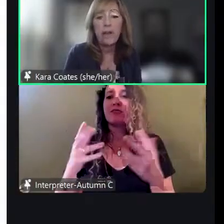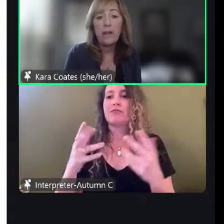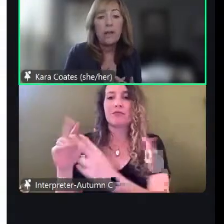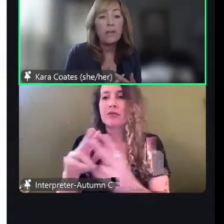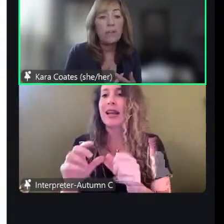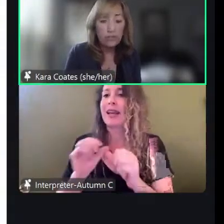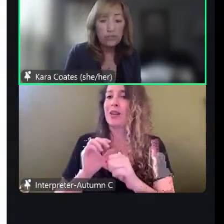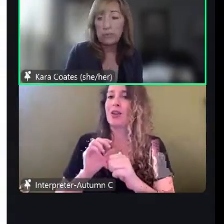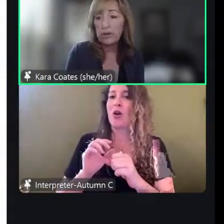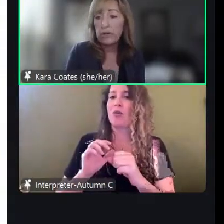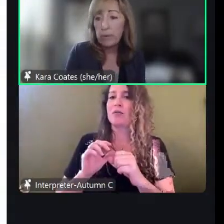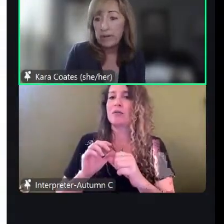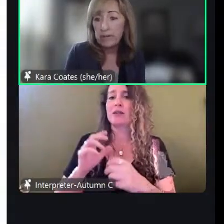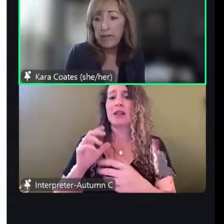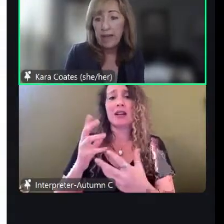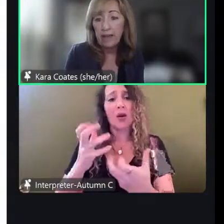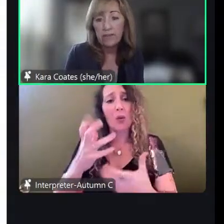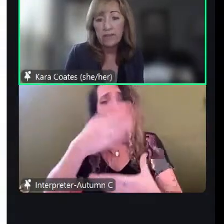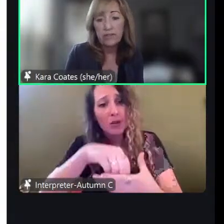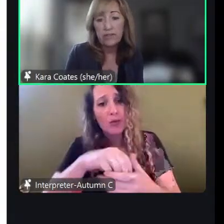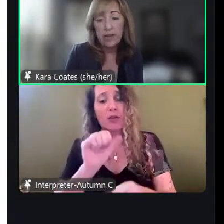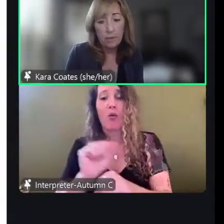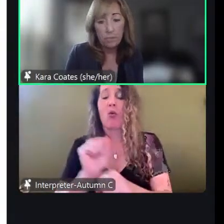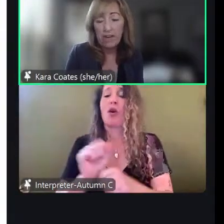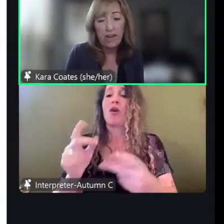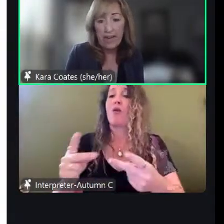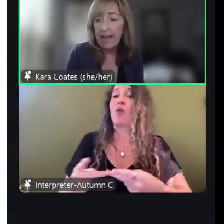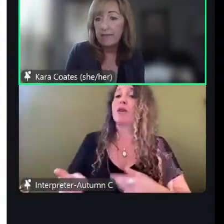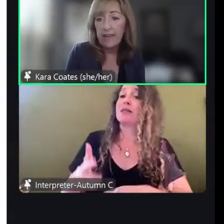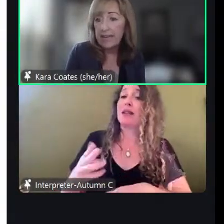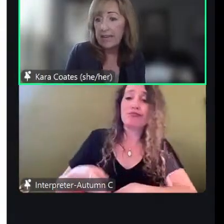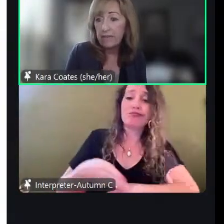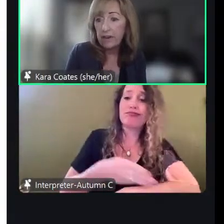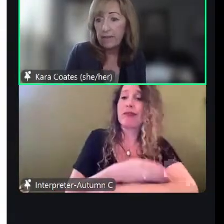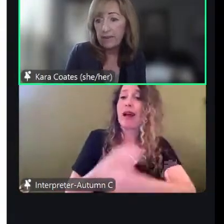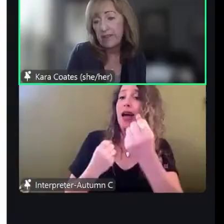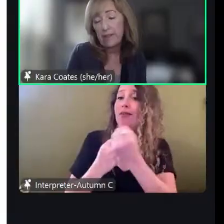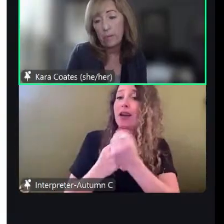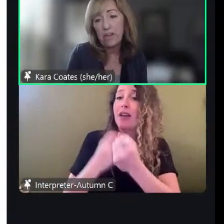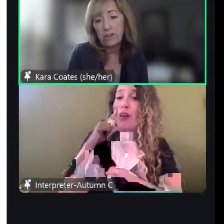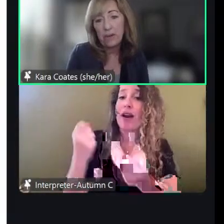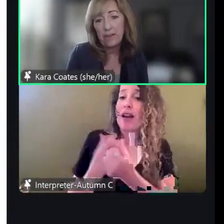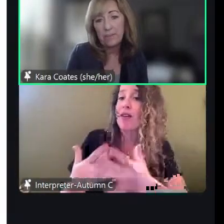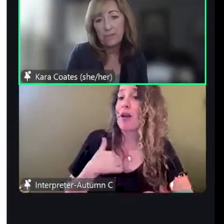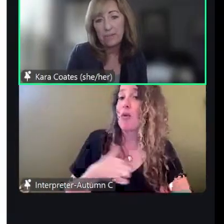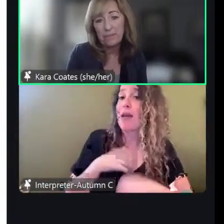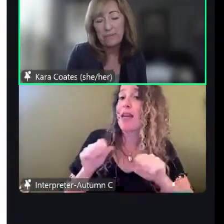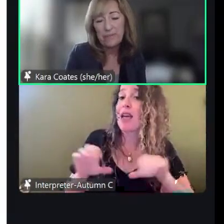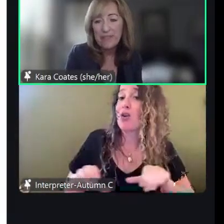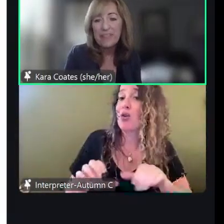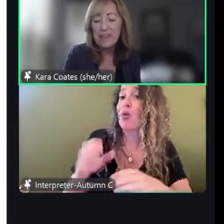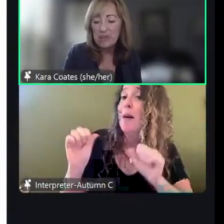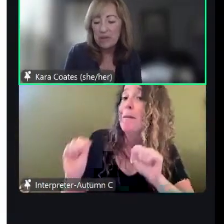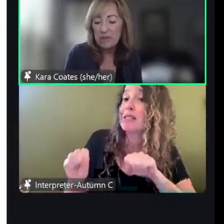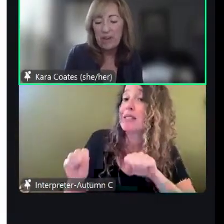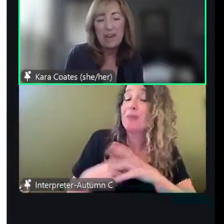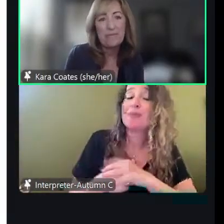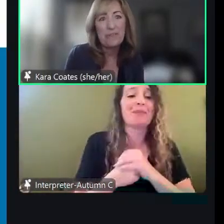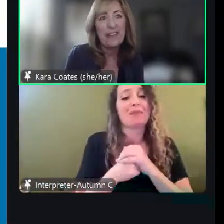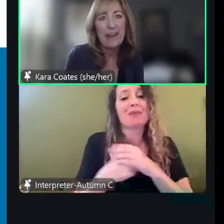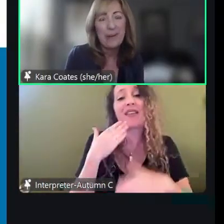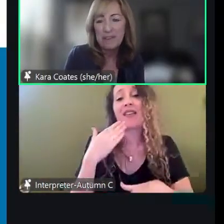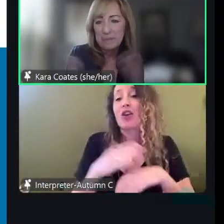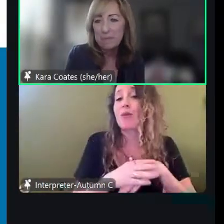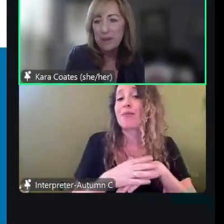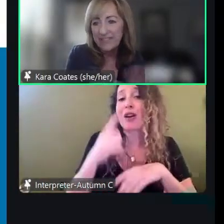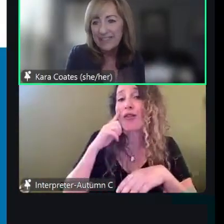creating that inclusive workforce and just getting better and advocating for everything that we can do possible. So thank you